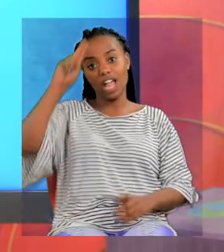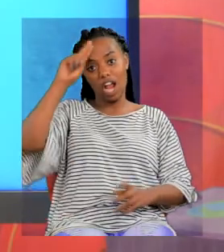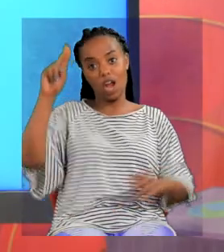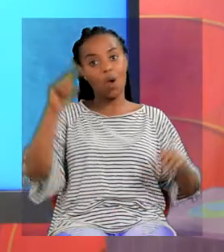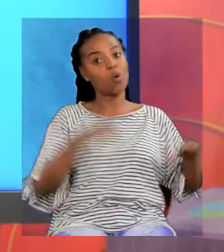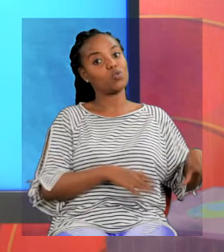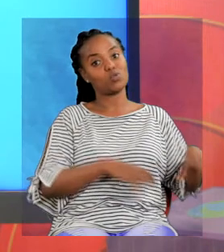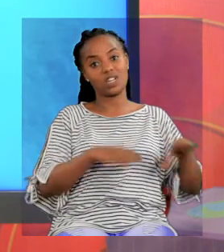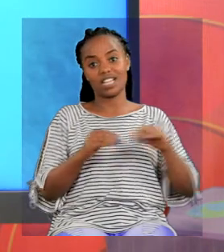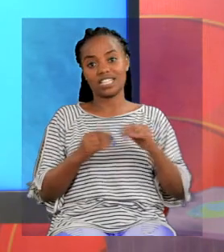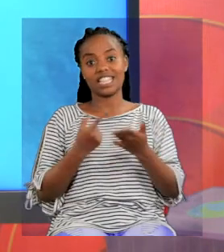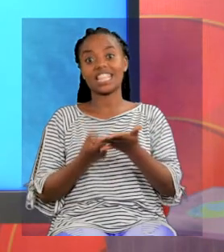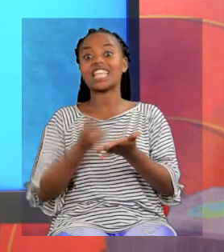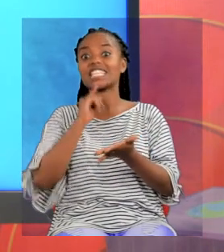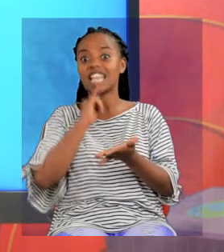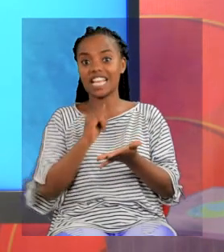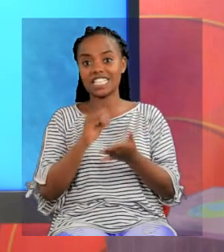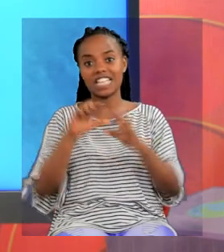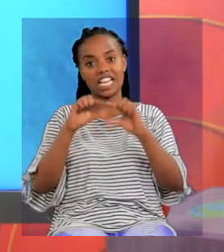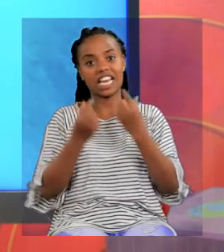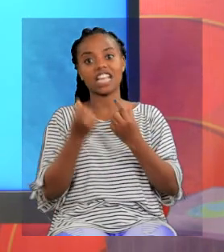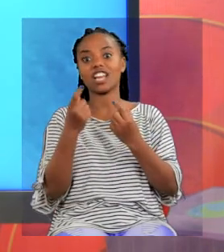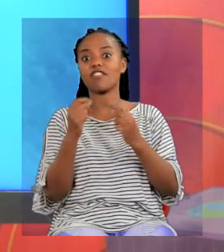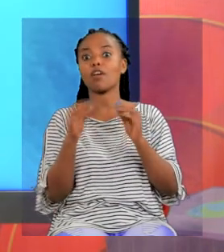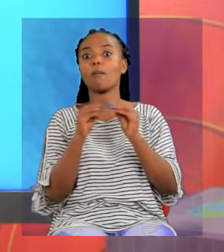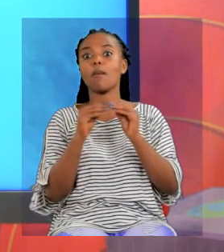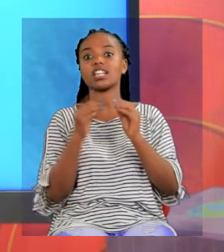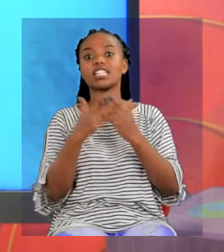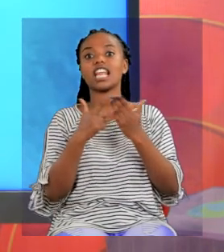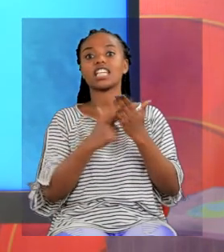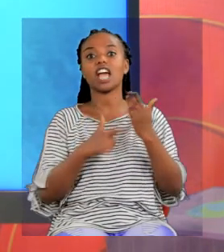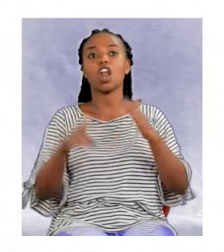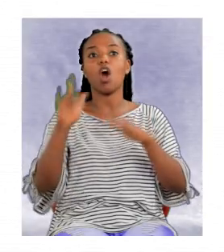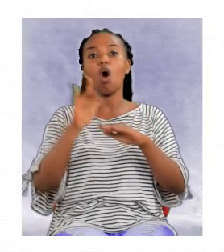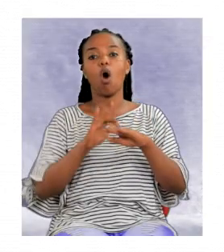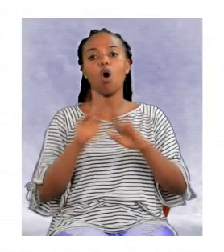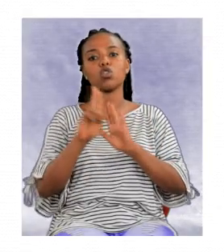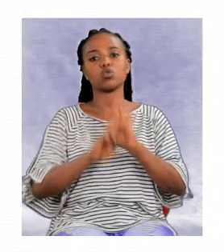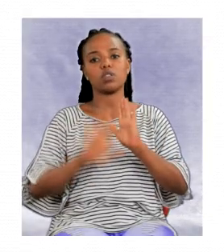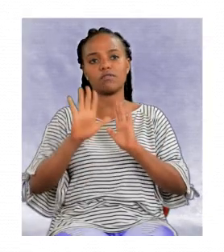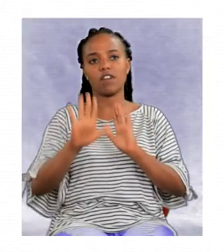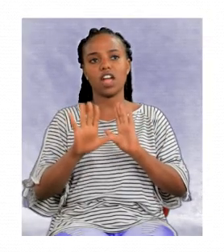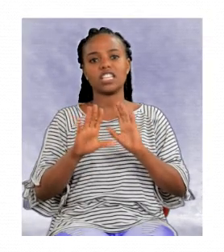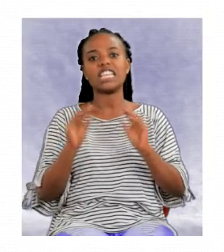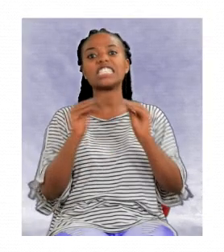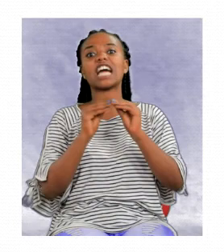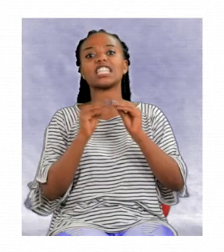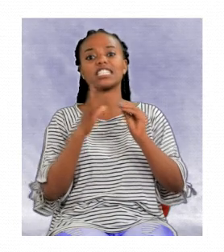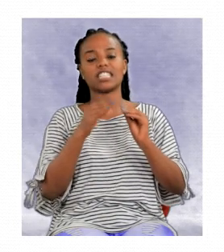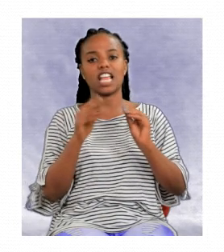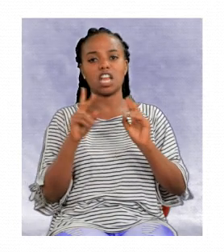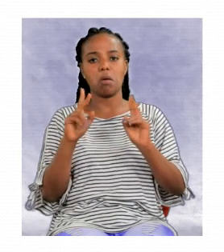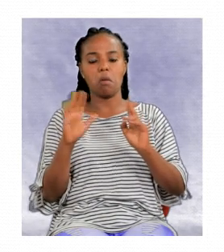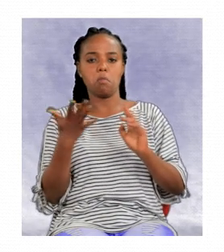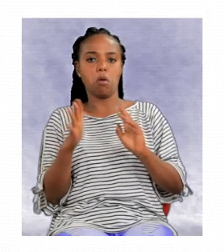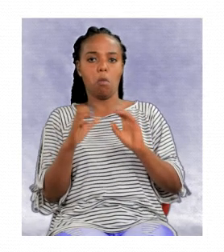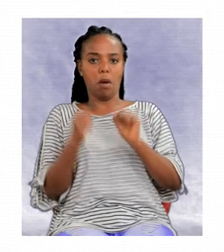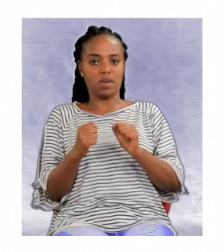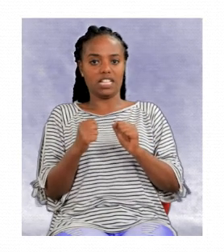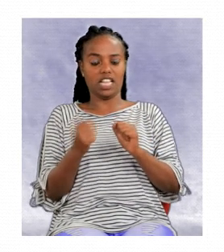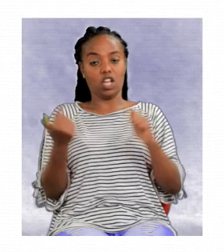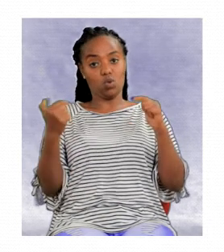Hello dear students, this is grade 11 mathematics lesson on unit 5 sub 16 probability.